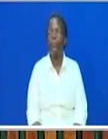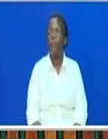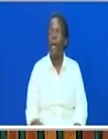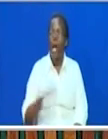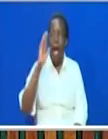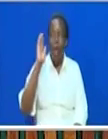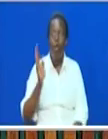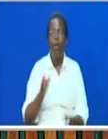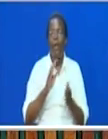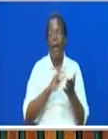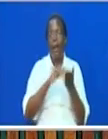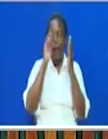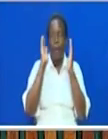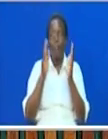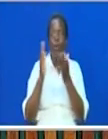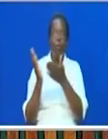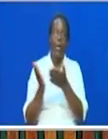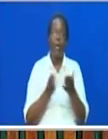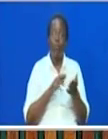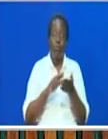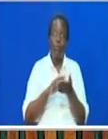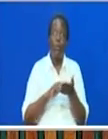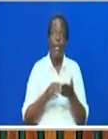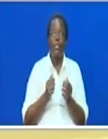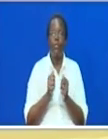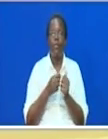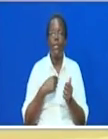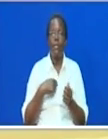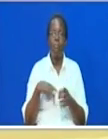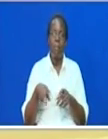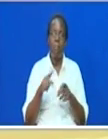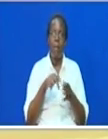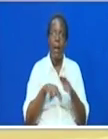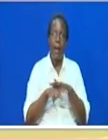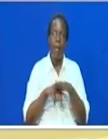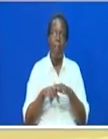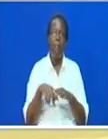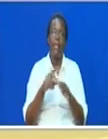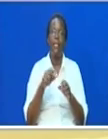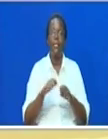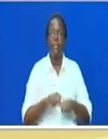Hello learner, welcome to Revise with me Primary Science Lesson 2.